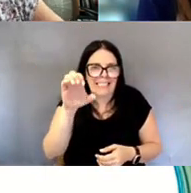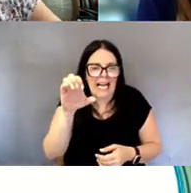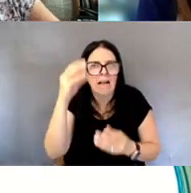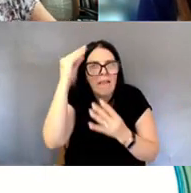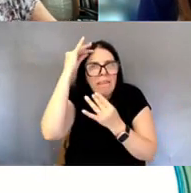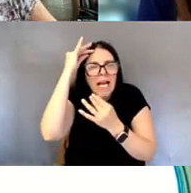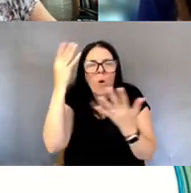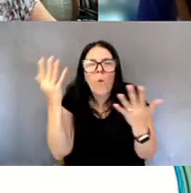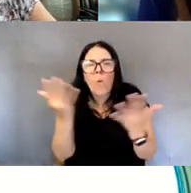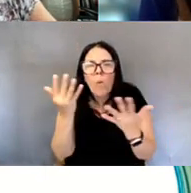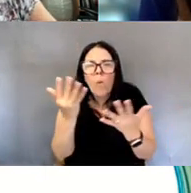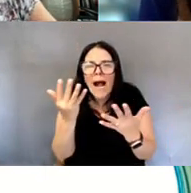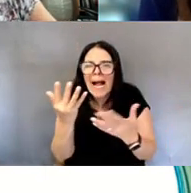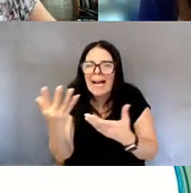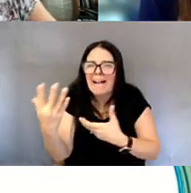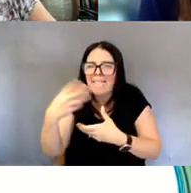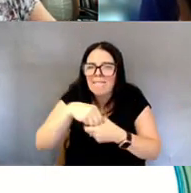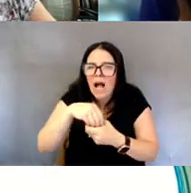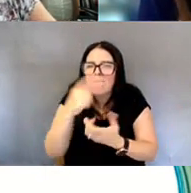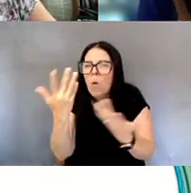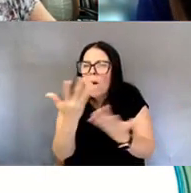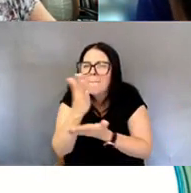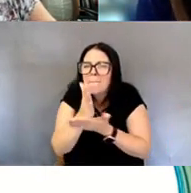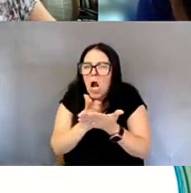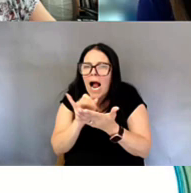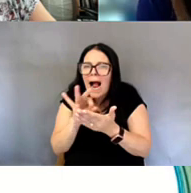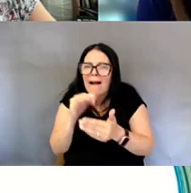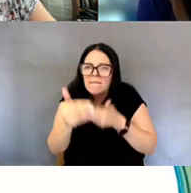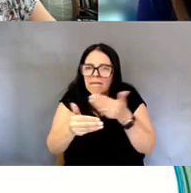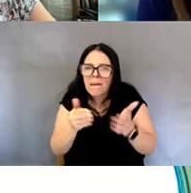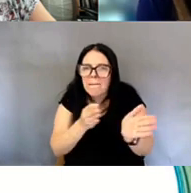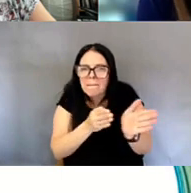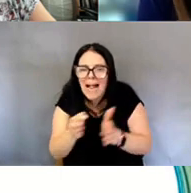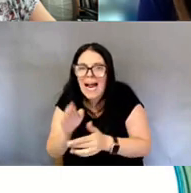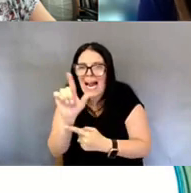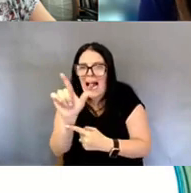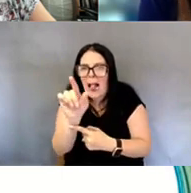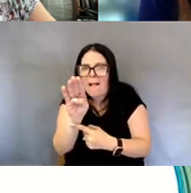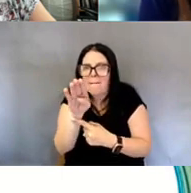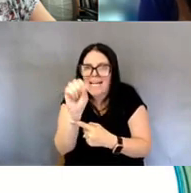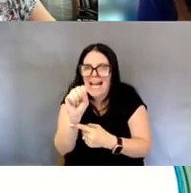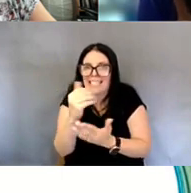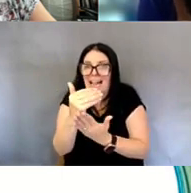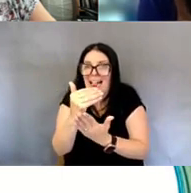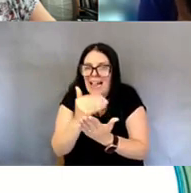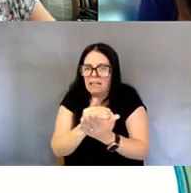about what's involved in planning an LBS lesson that flows.